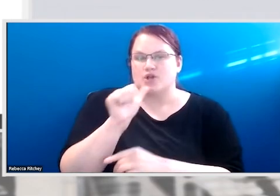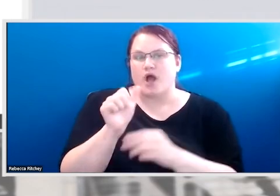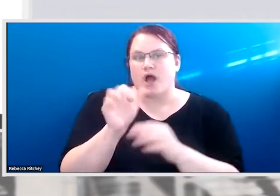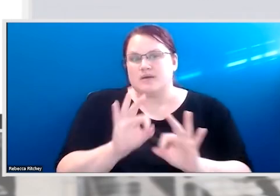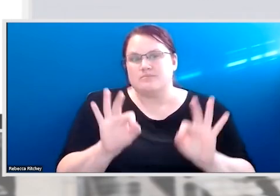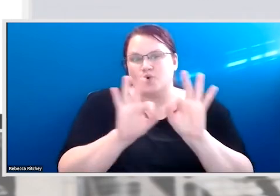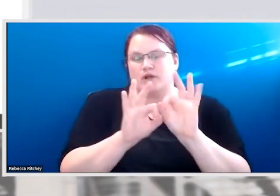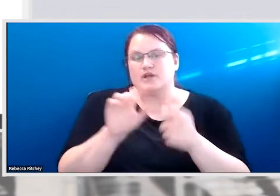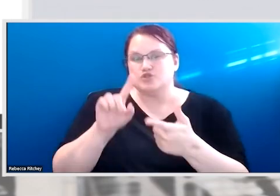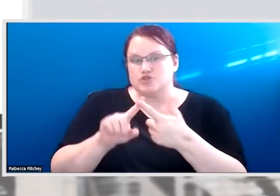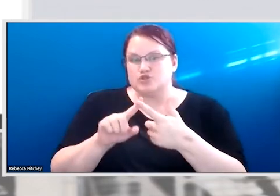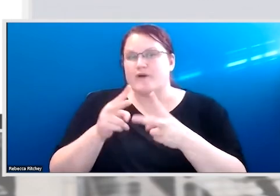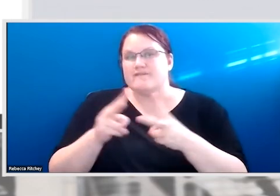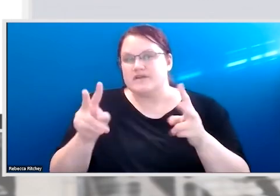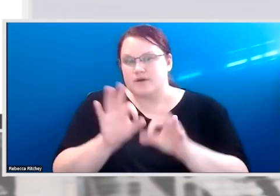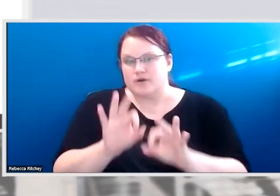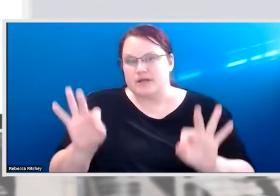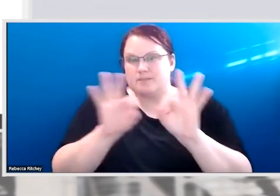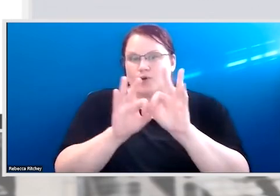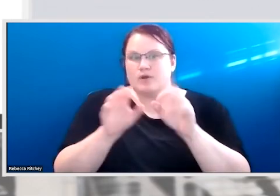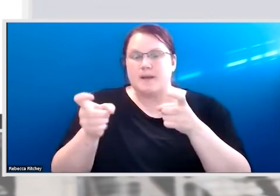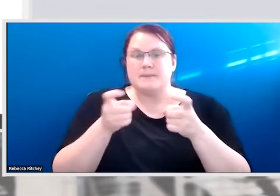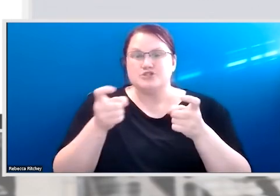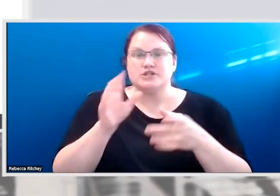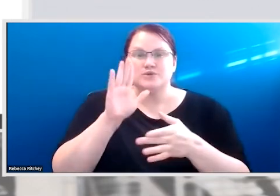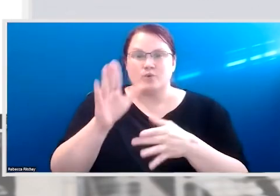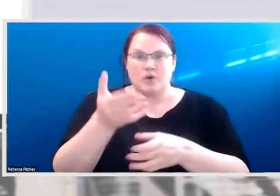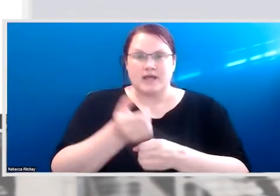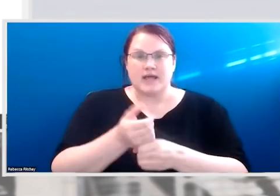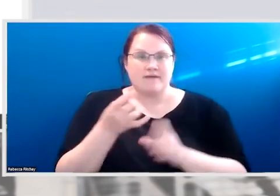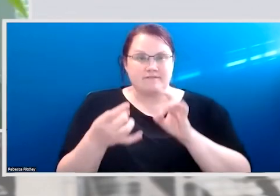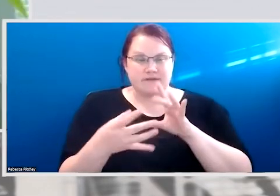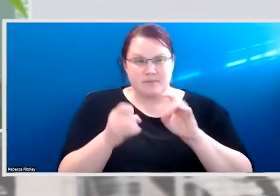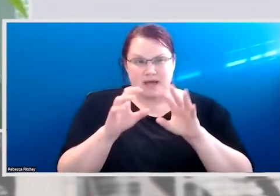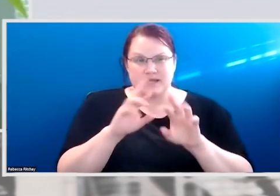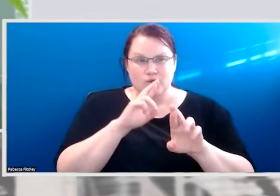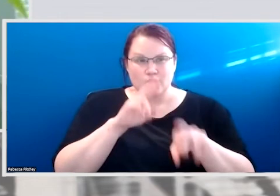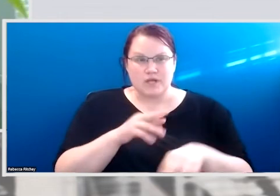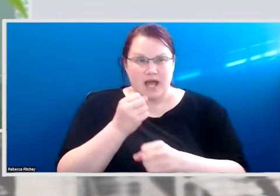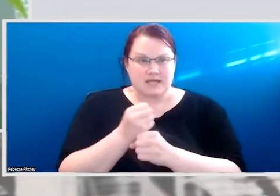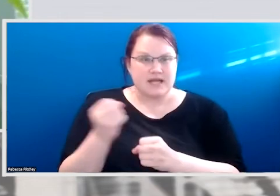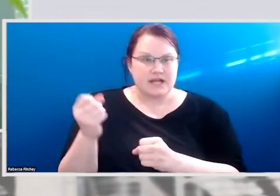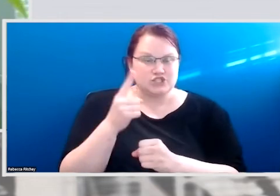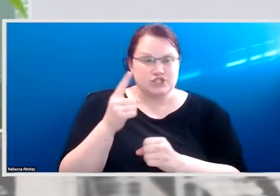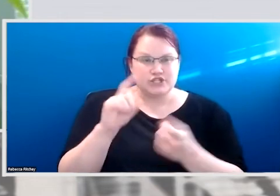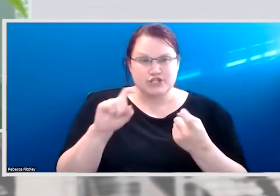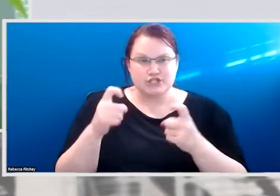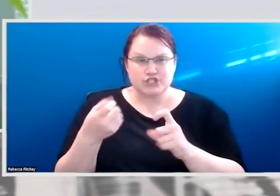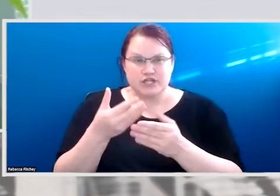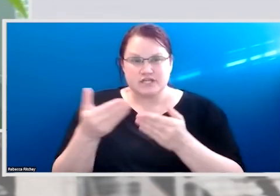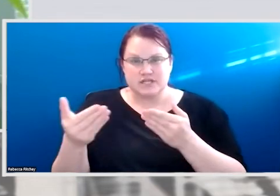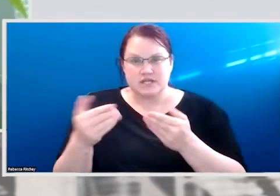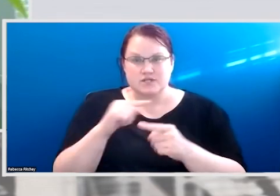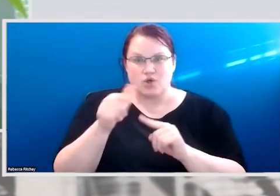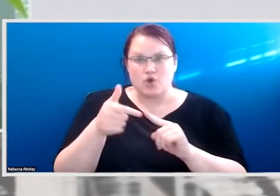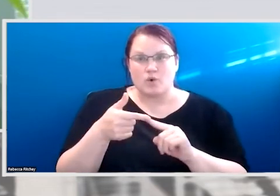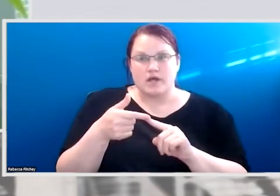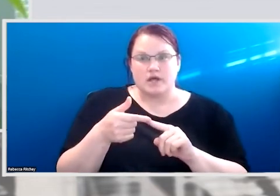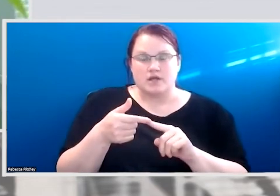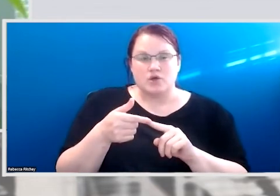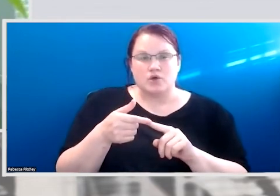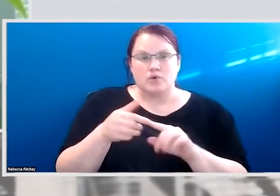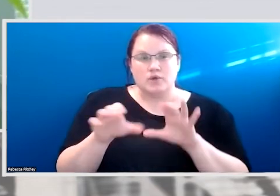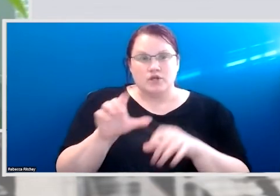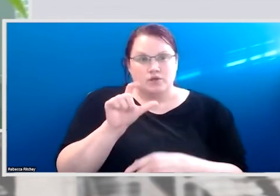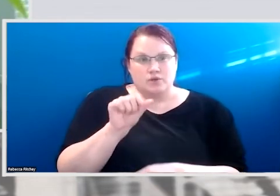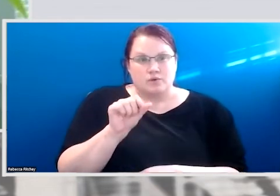important. So the administration will get that feedback. They can react to it next year and adjust things as they go for the 2024